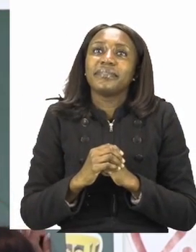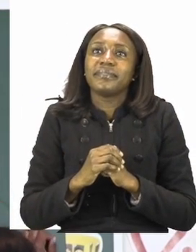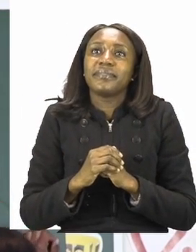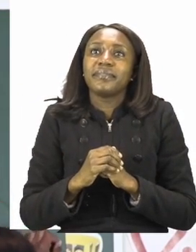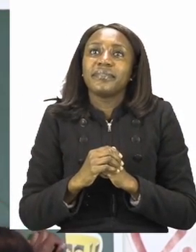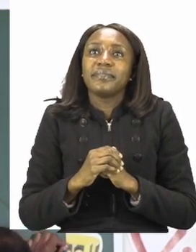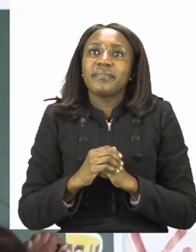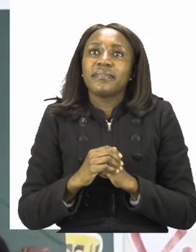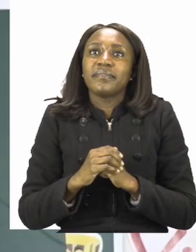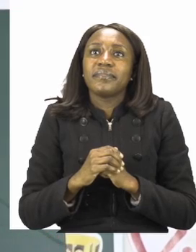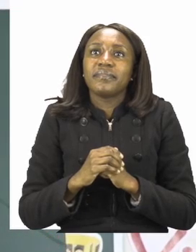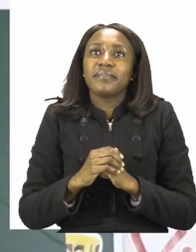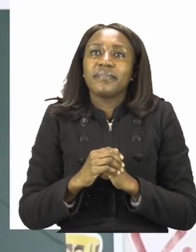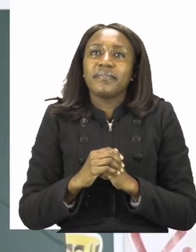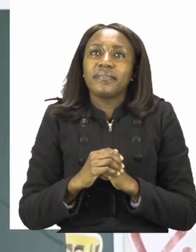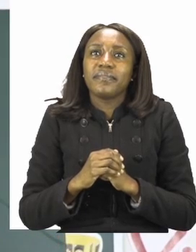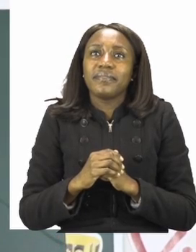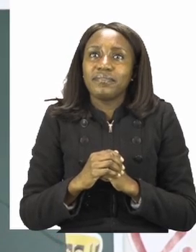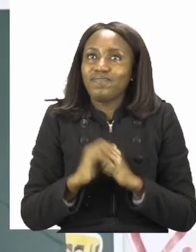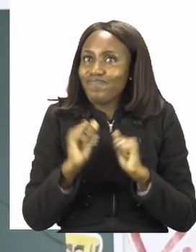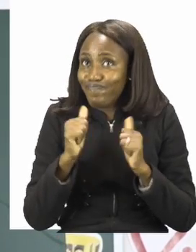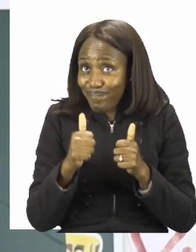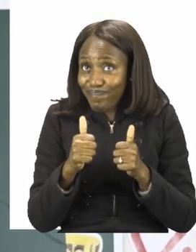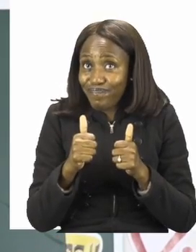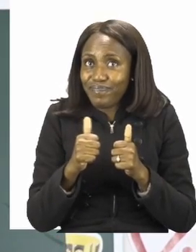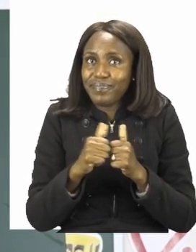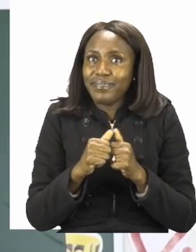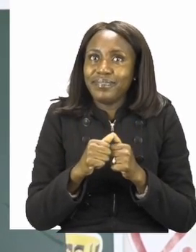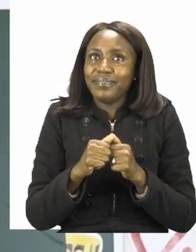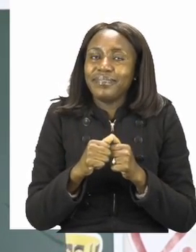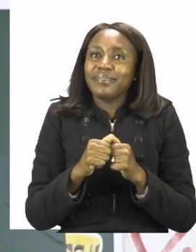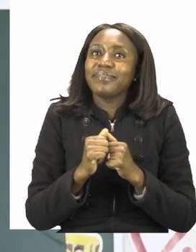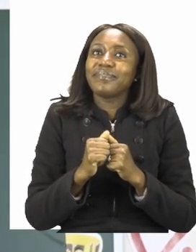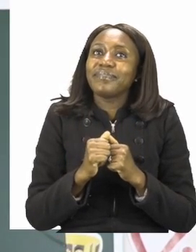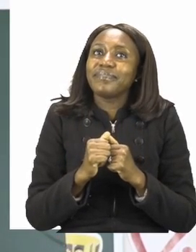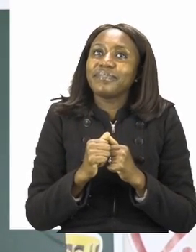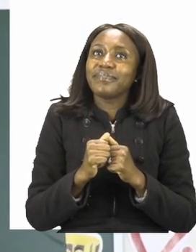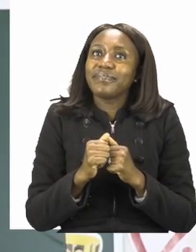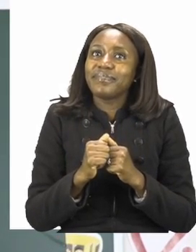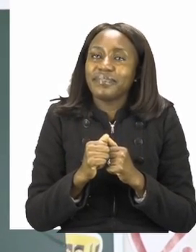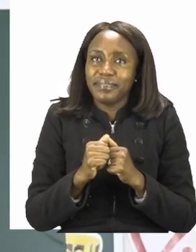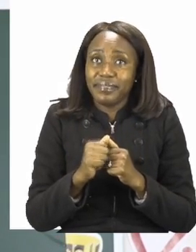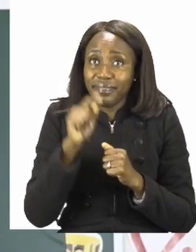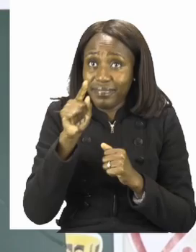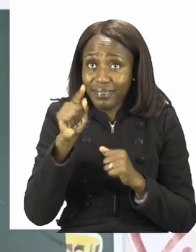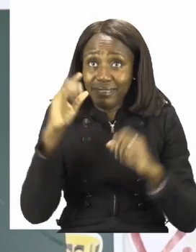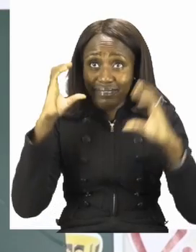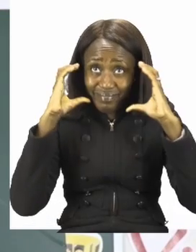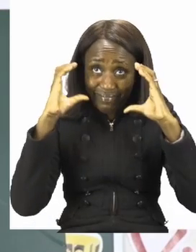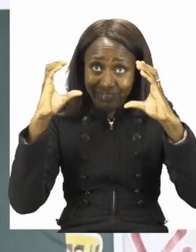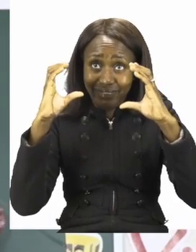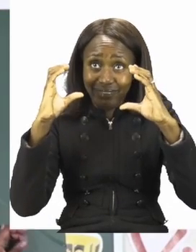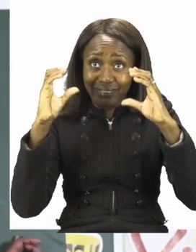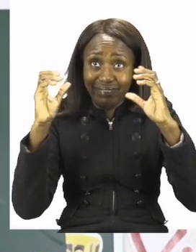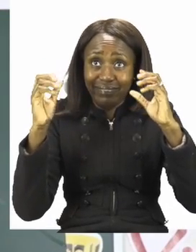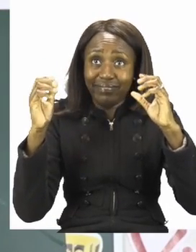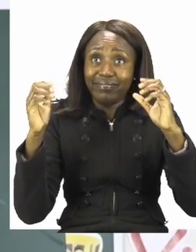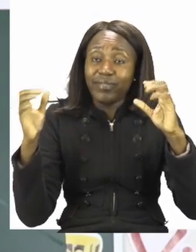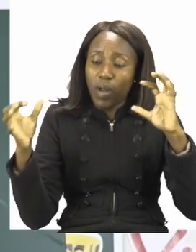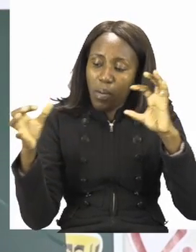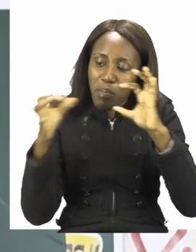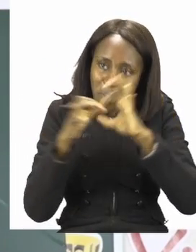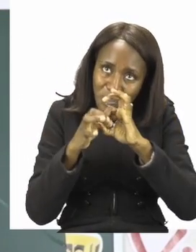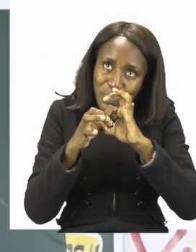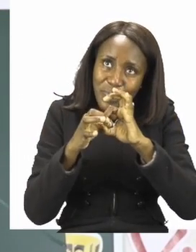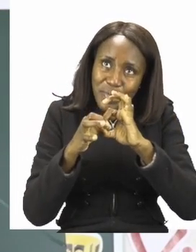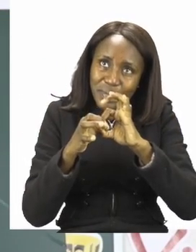line. There we go. So, I have managed to connect my bus from one side to the